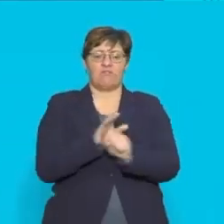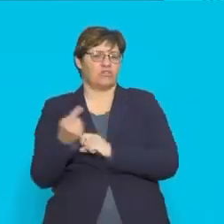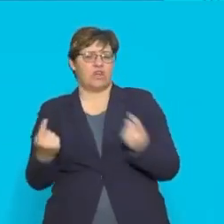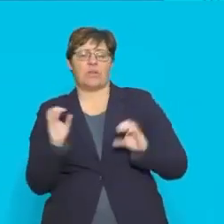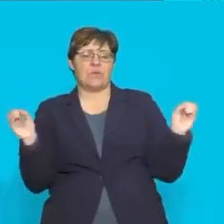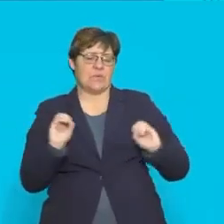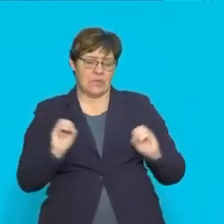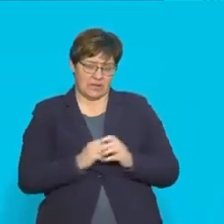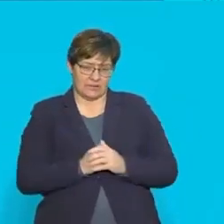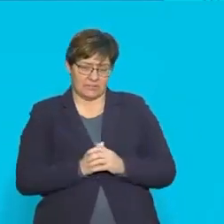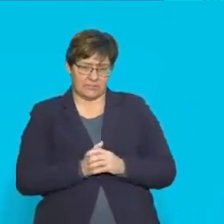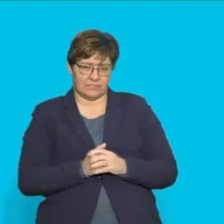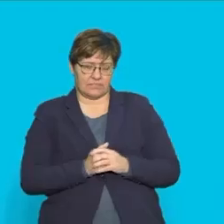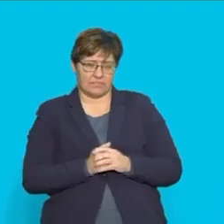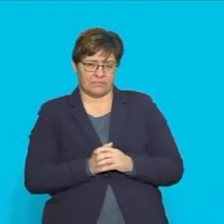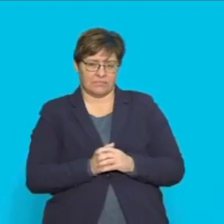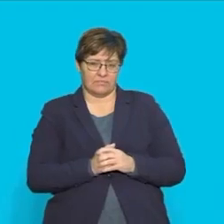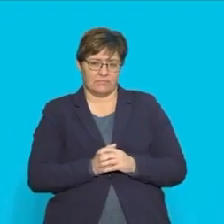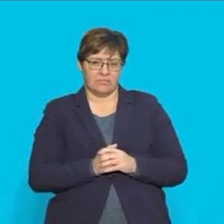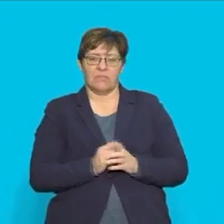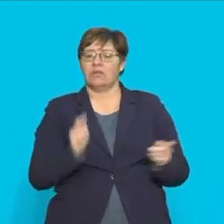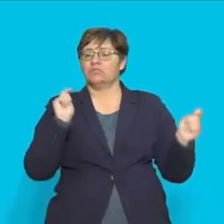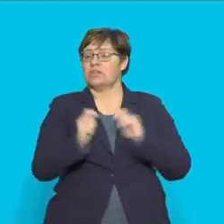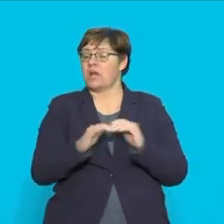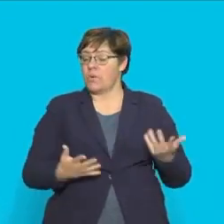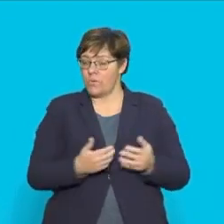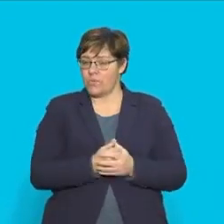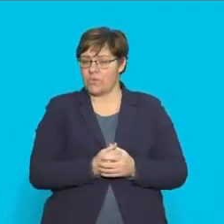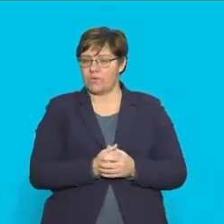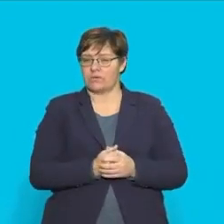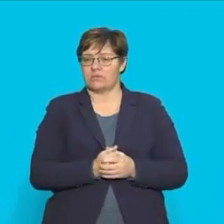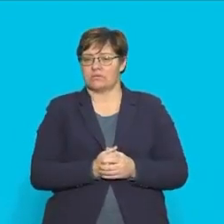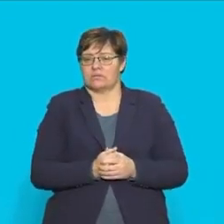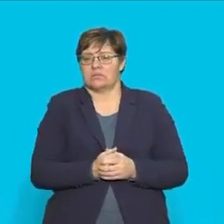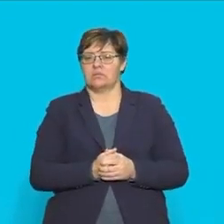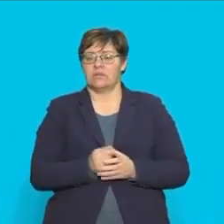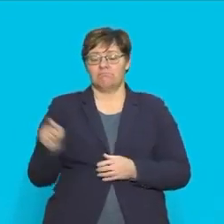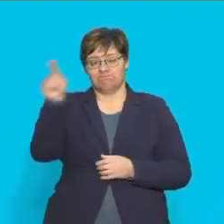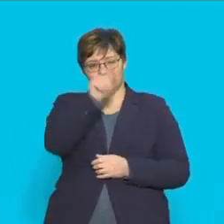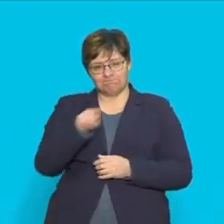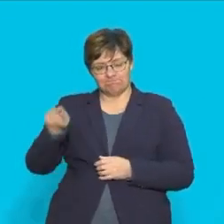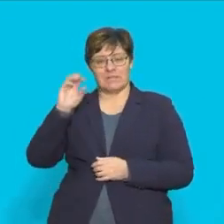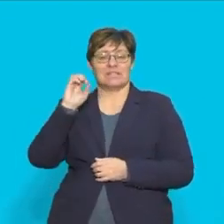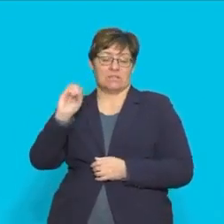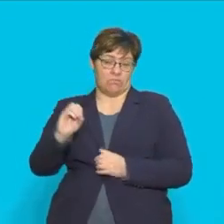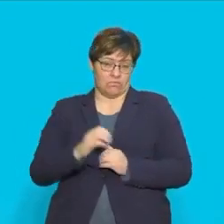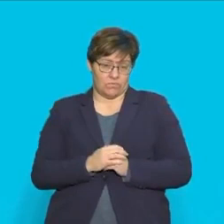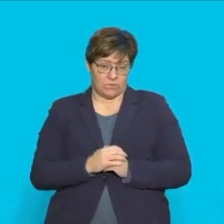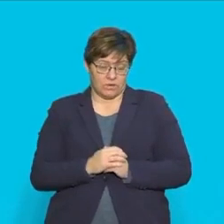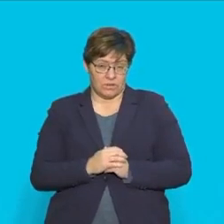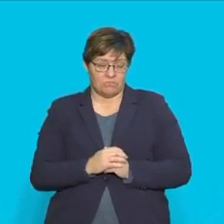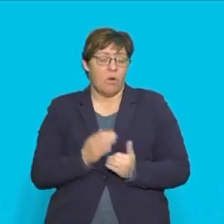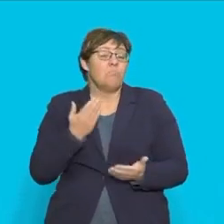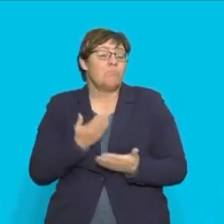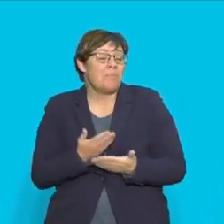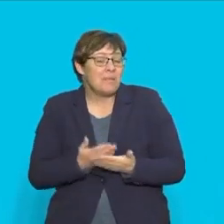altogether. So how will this change? It will actually make this part 0. Are we together? It